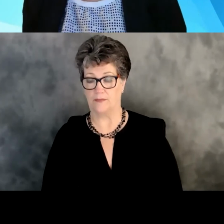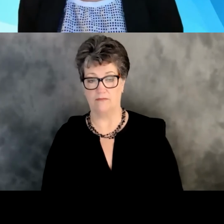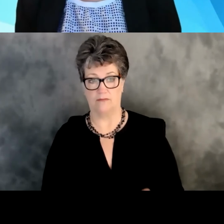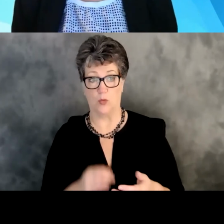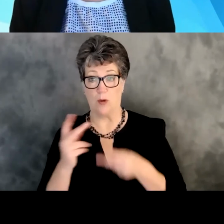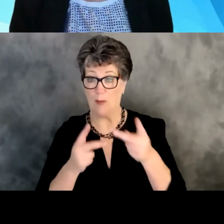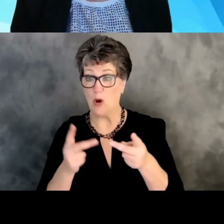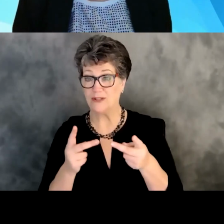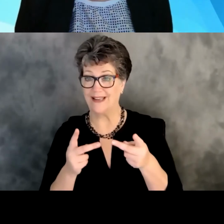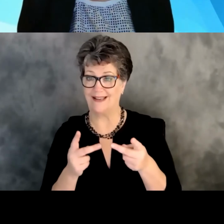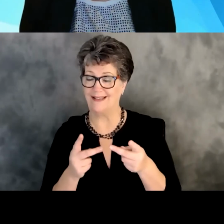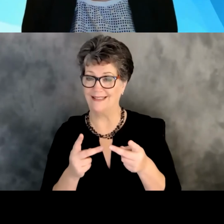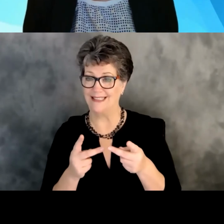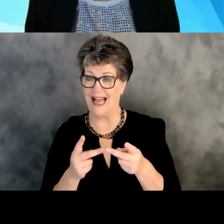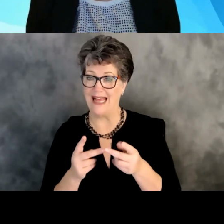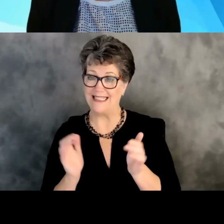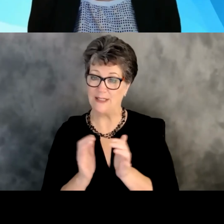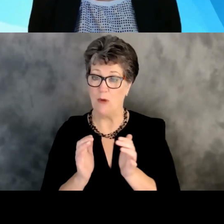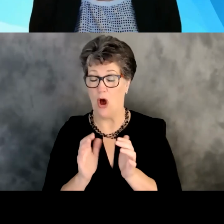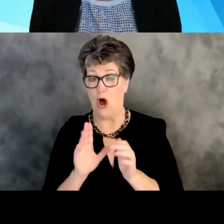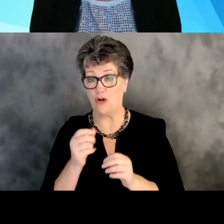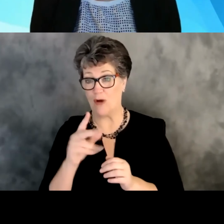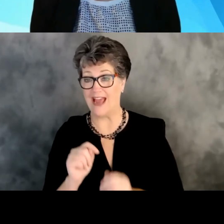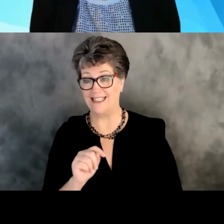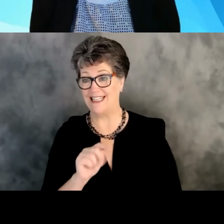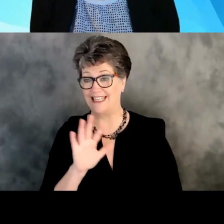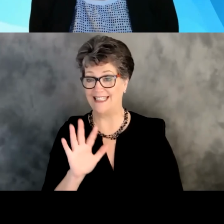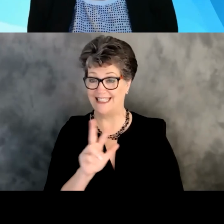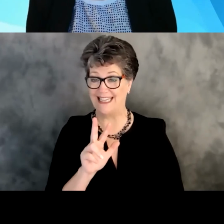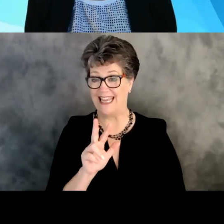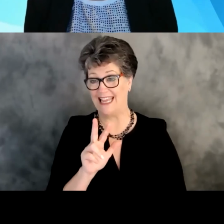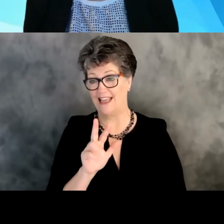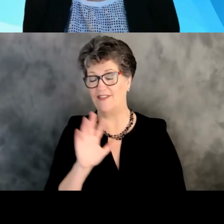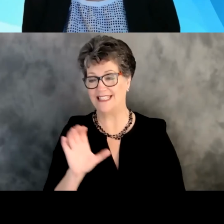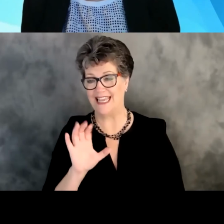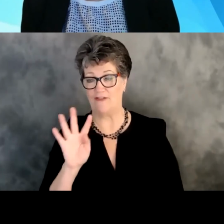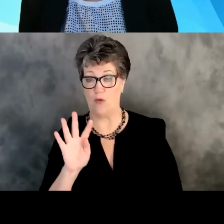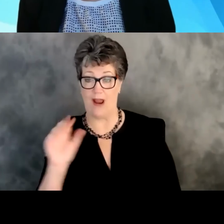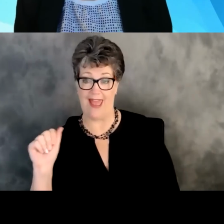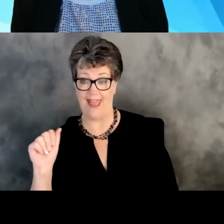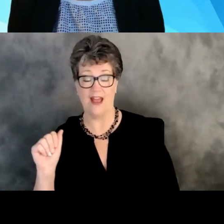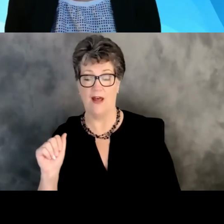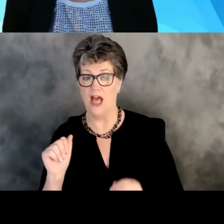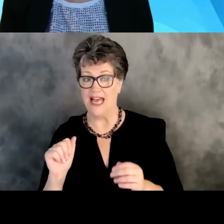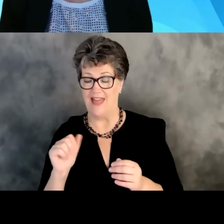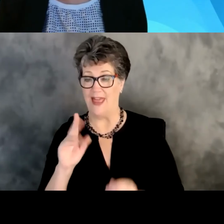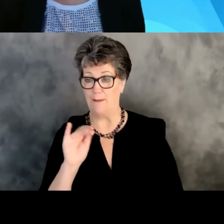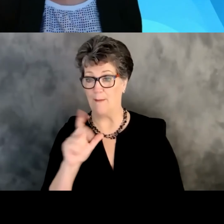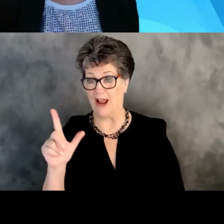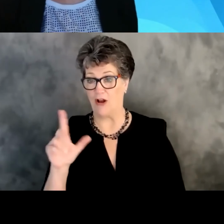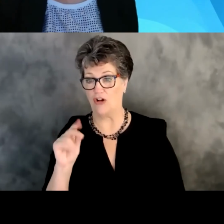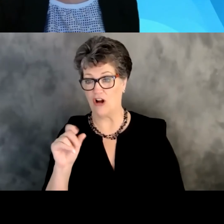proposing a small grant to the C4A, and we're thrilled that Michael Costa is here to help us plan what would it take, what kind